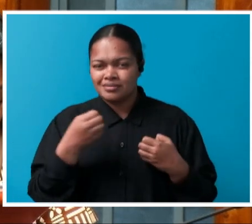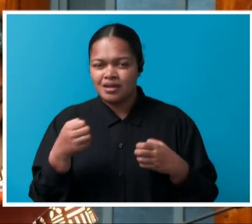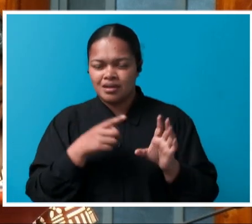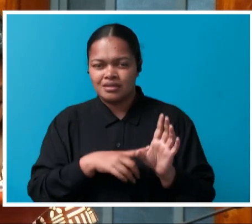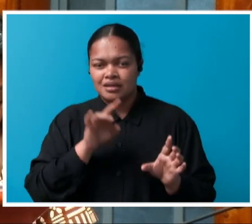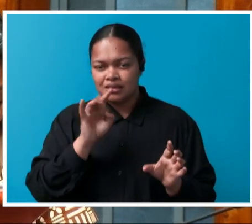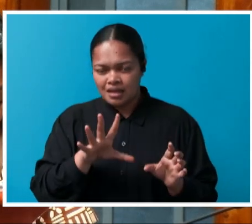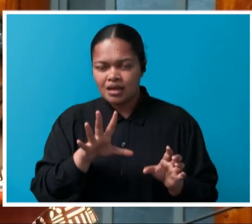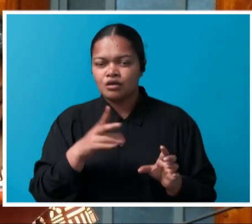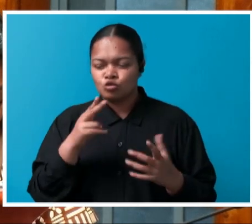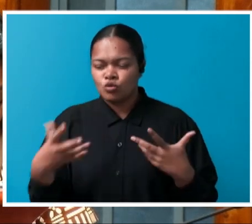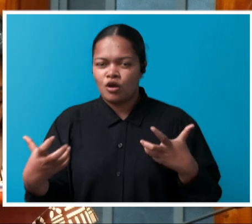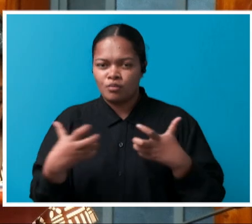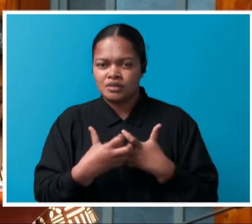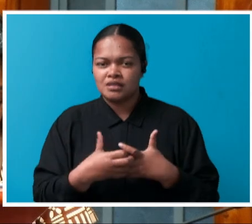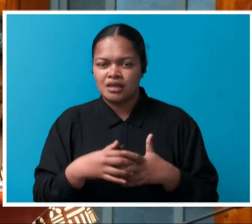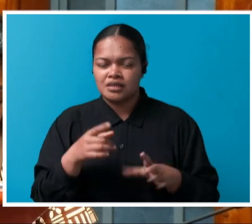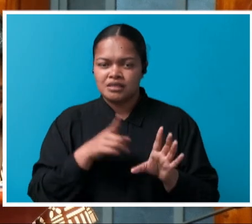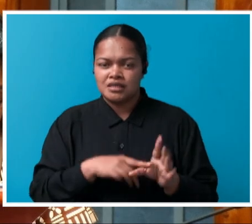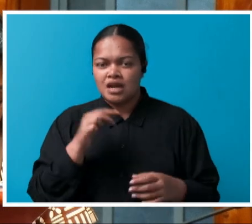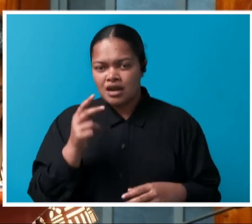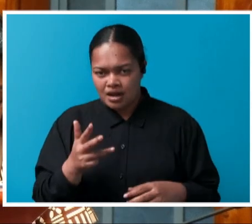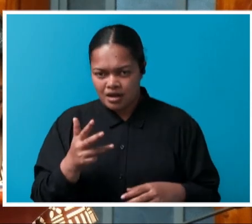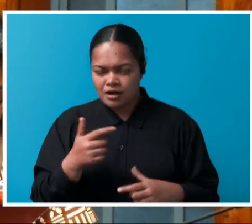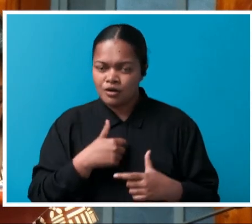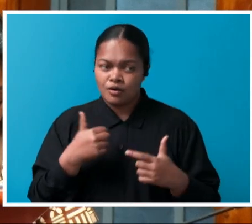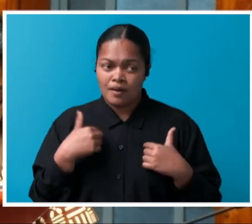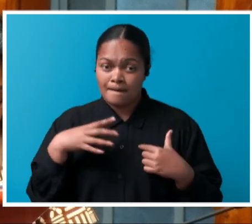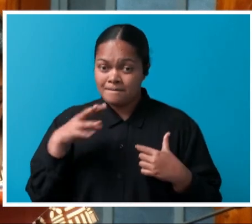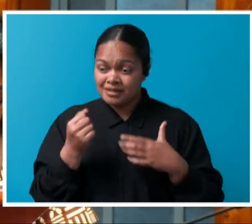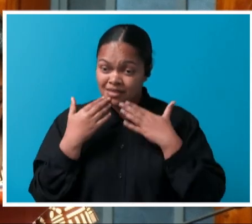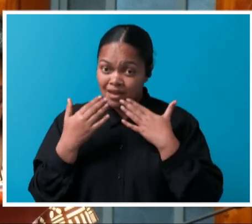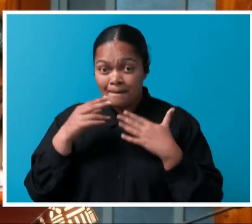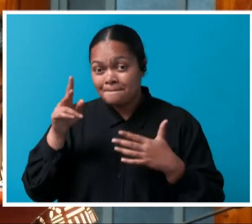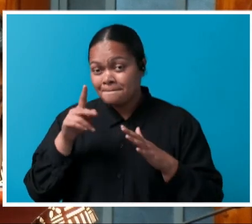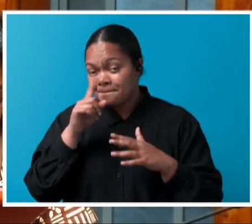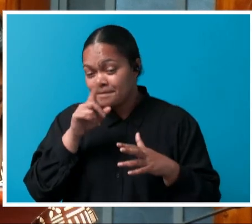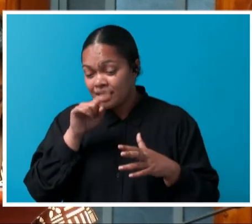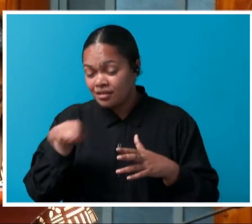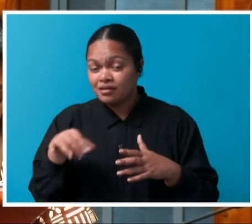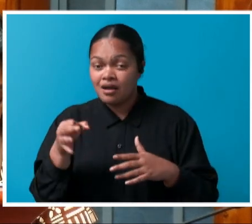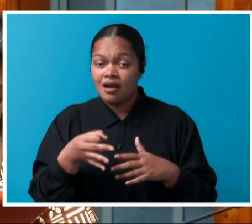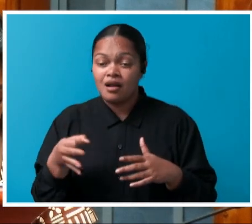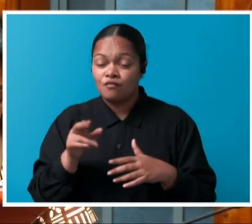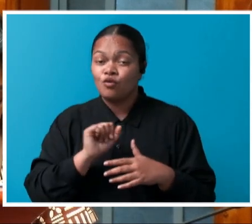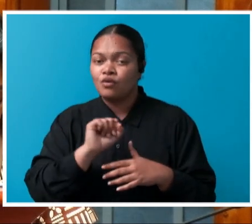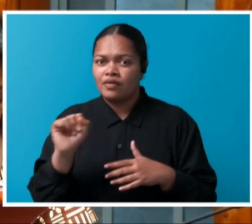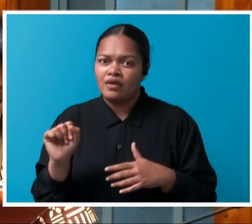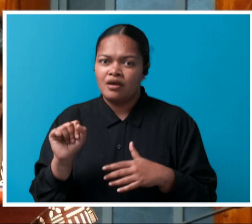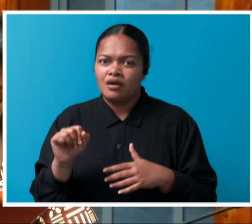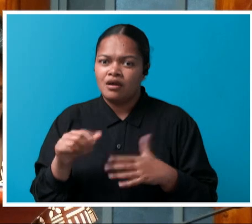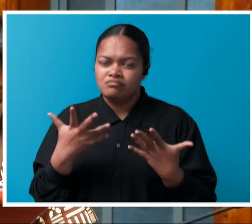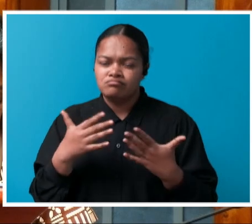to accommodate those currently in year 9. And I must thank the people of these islands for their persistence to